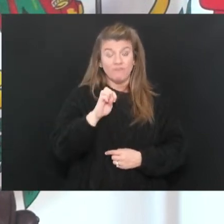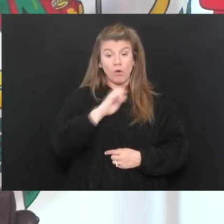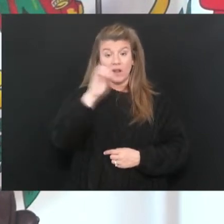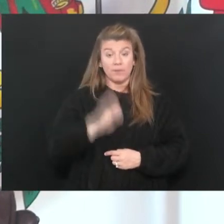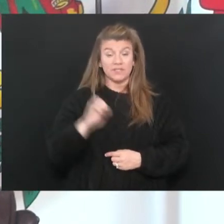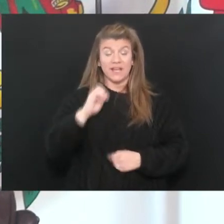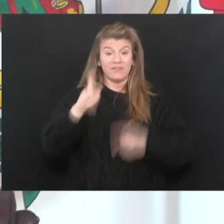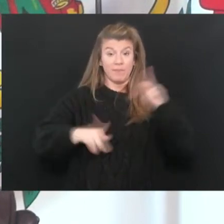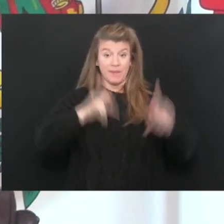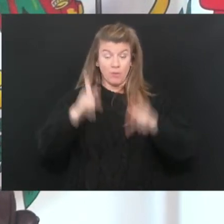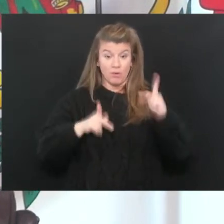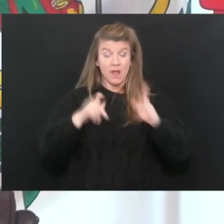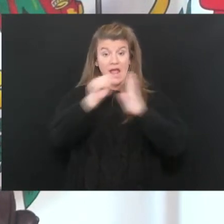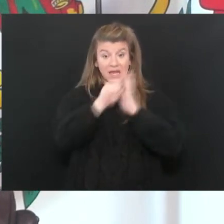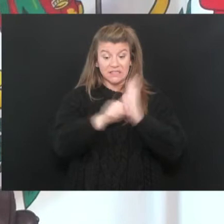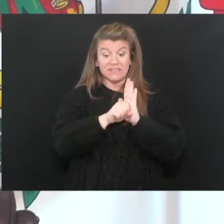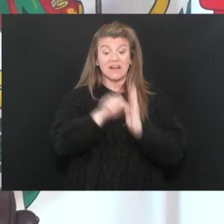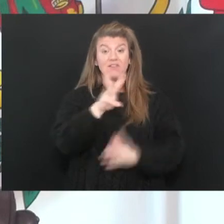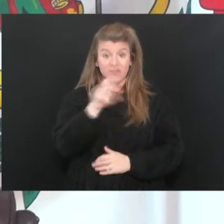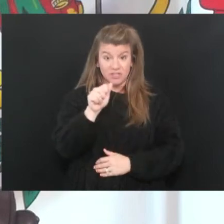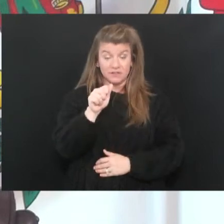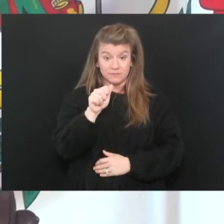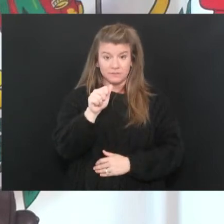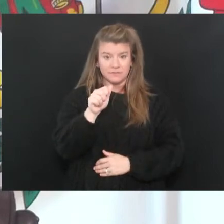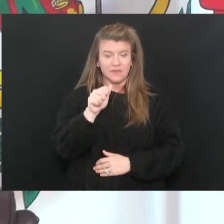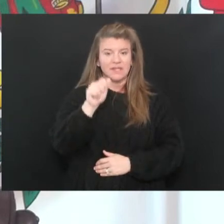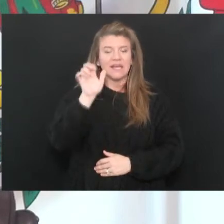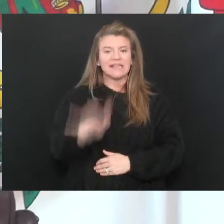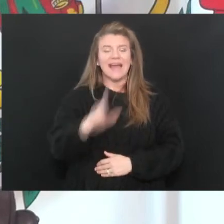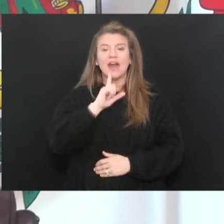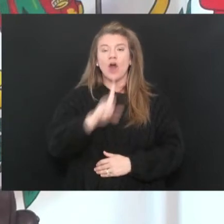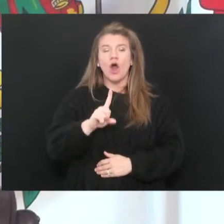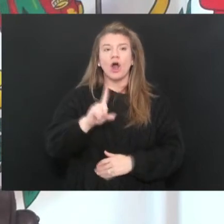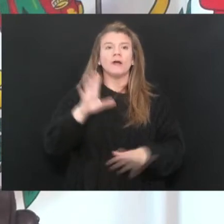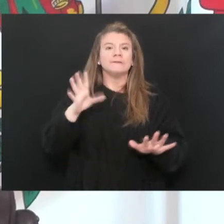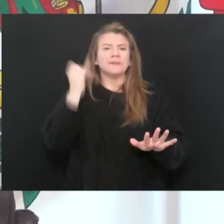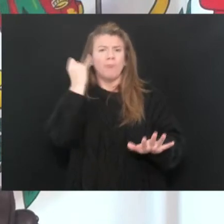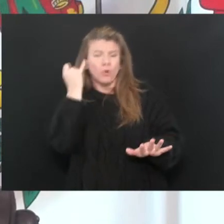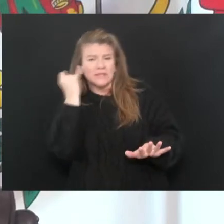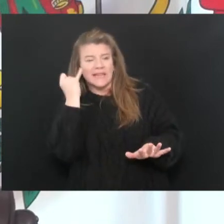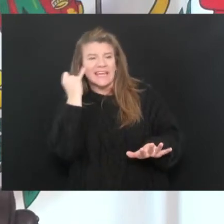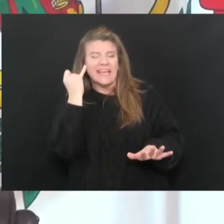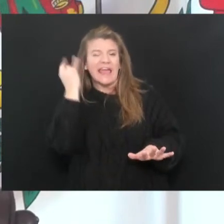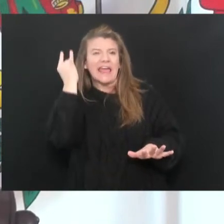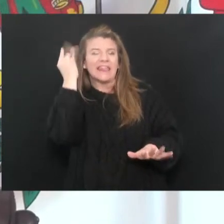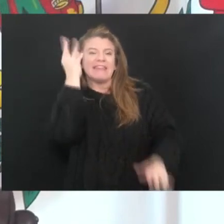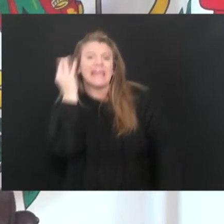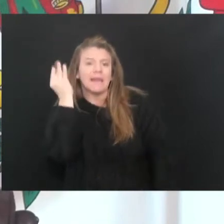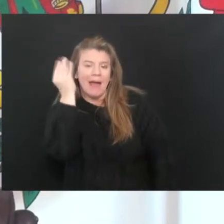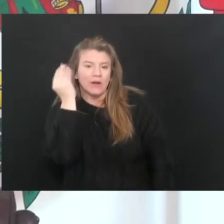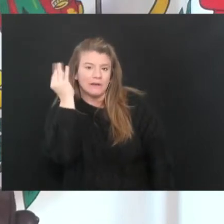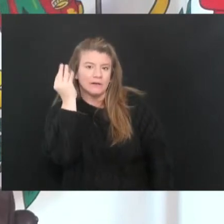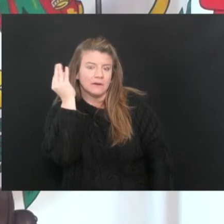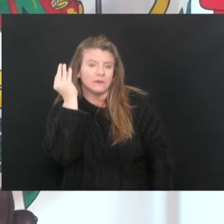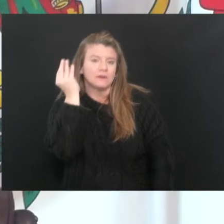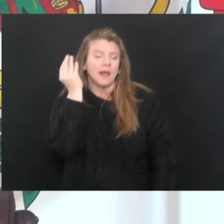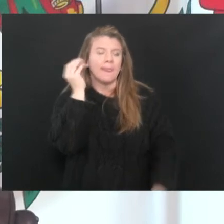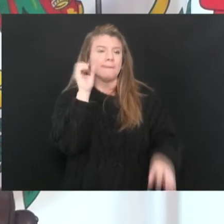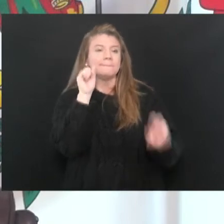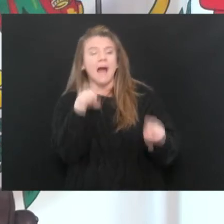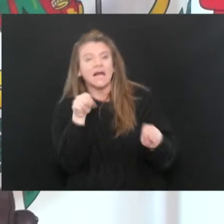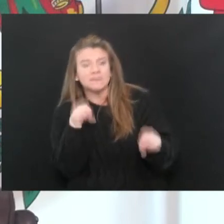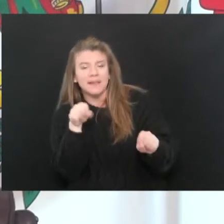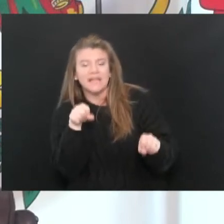folks that are in the state of West Virginia that are supposedly at least thinking about the